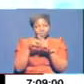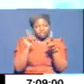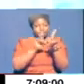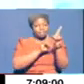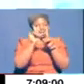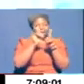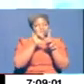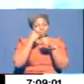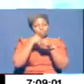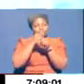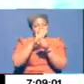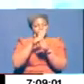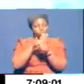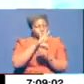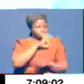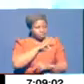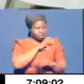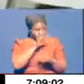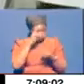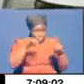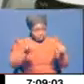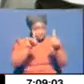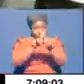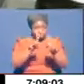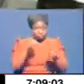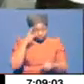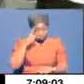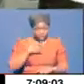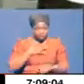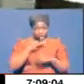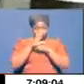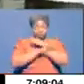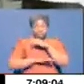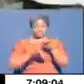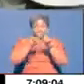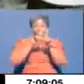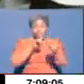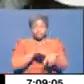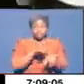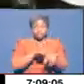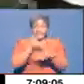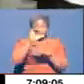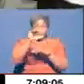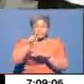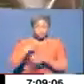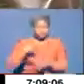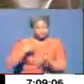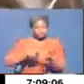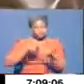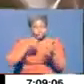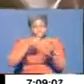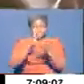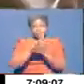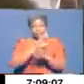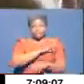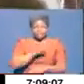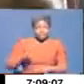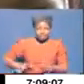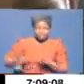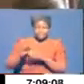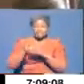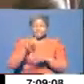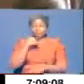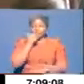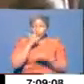gains for yourselves and for our country. Wakati huo huo, waziri alishtumu baadhi ya viongozi wa kidini aliyosema